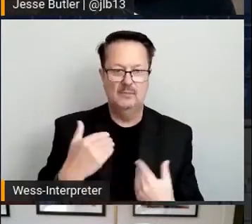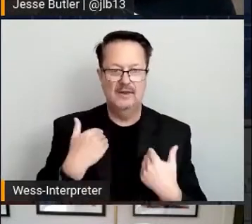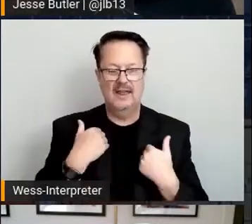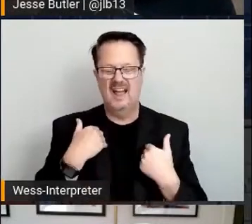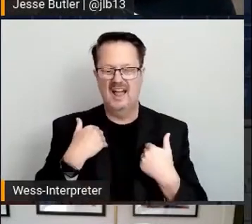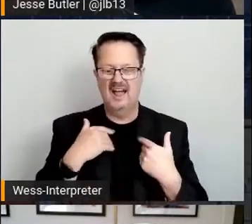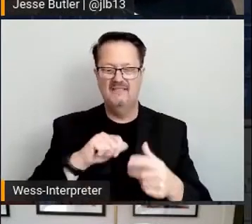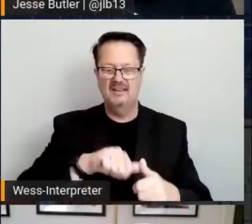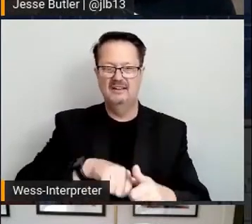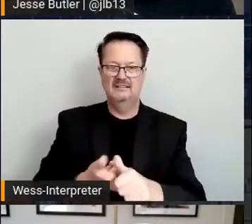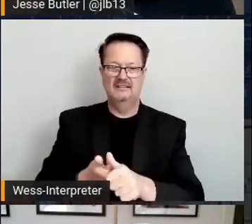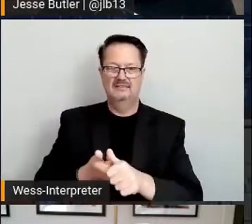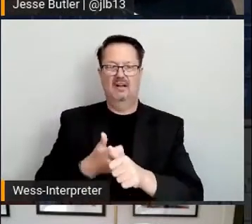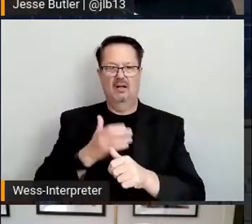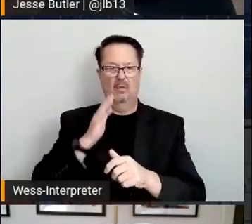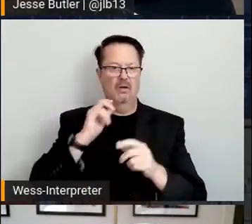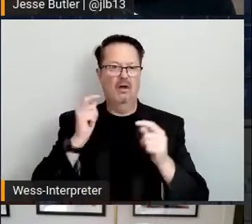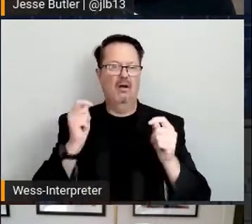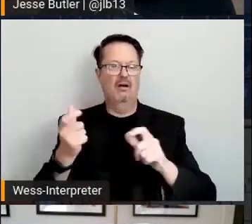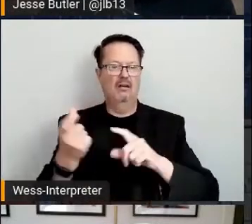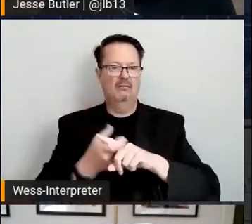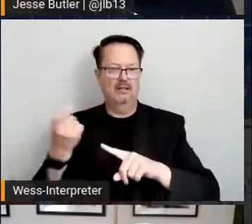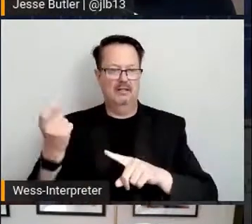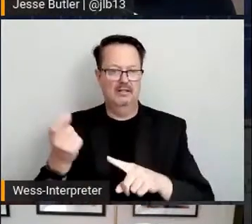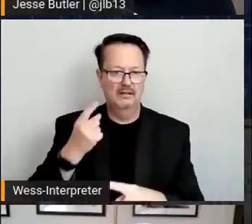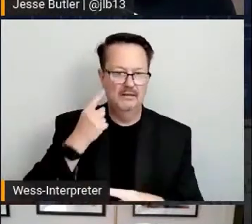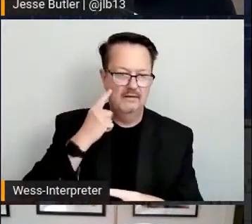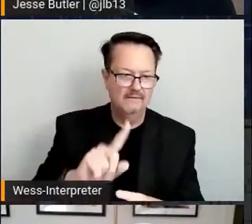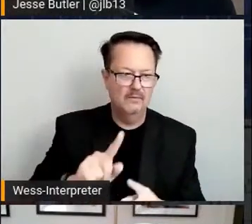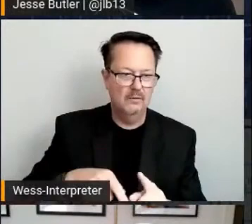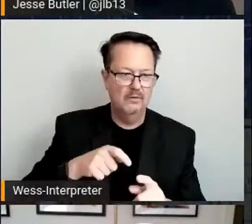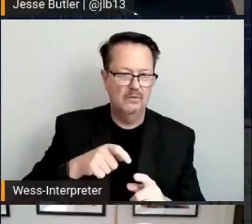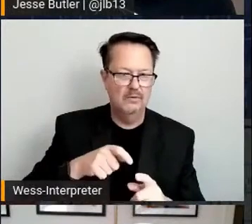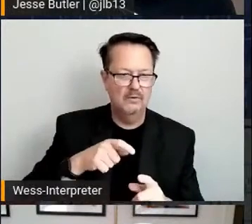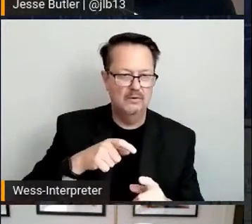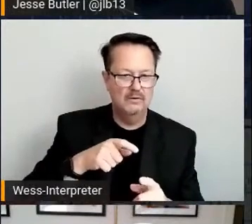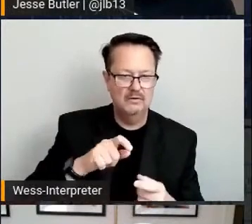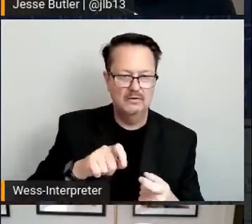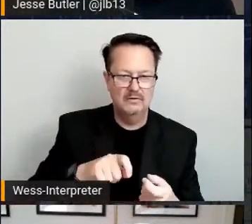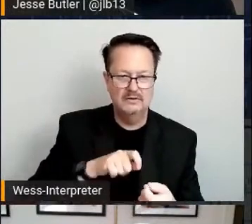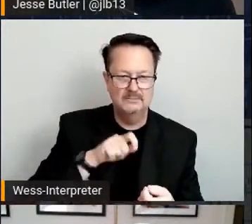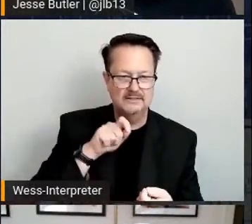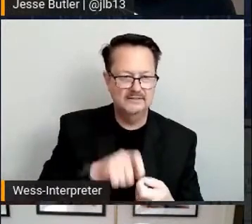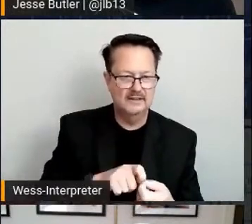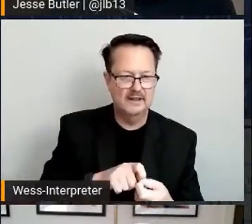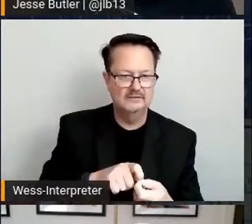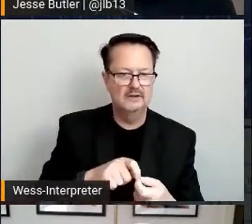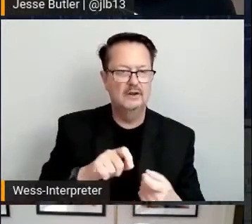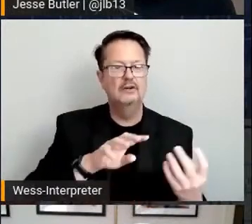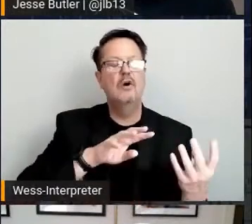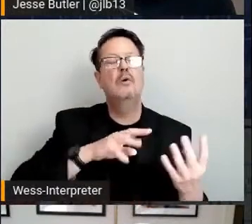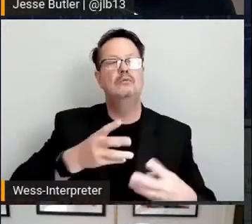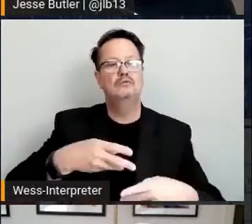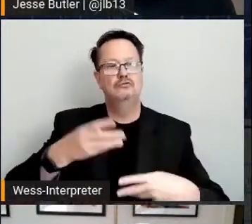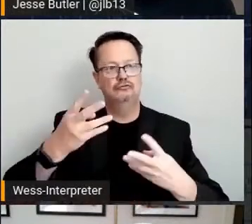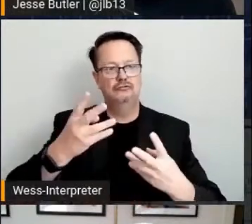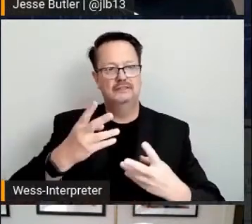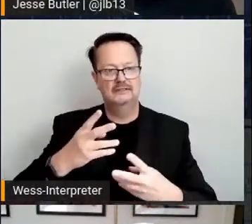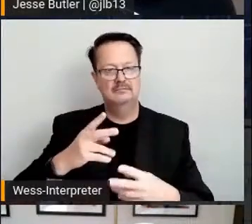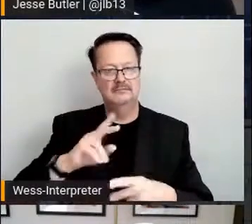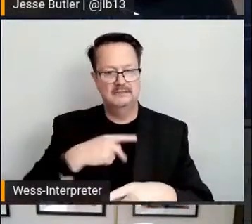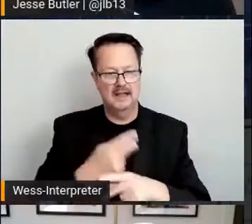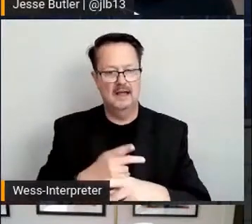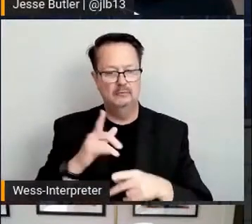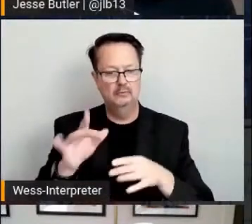default provision throughput and a streaming specification, which is not used in this demo, but just for the sake of defining